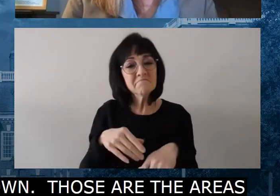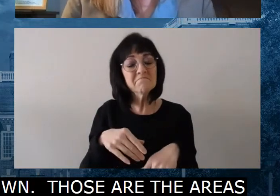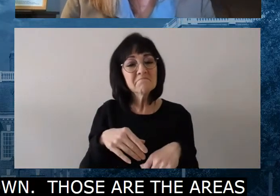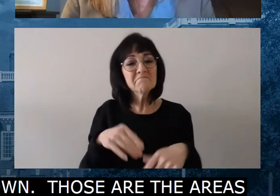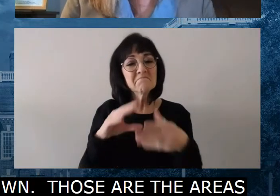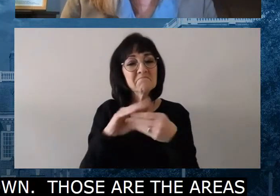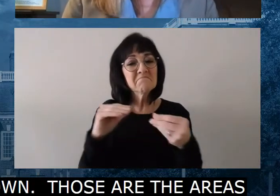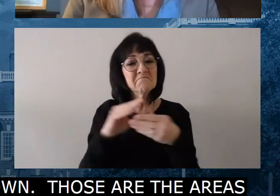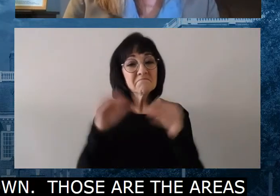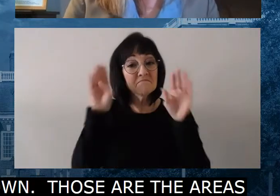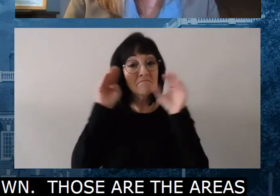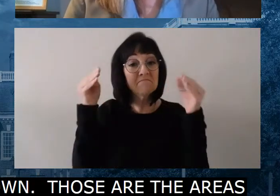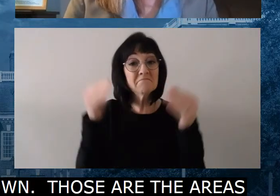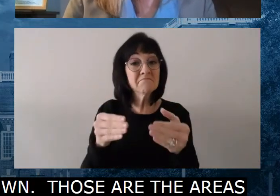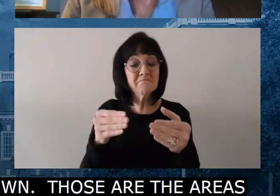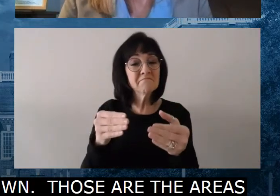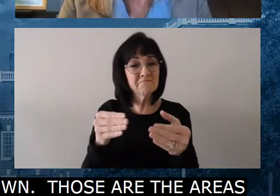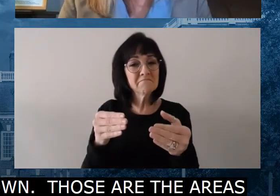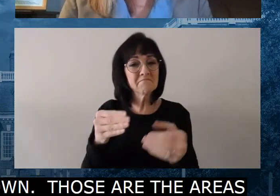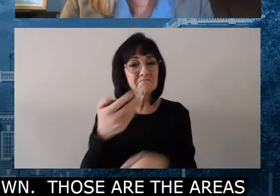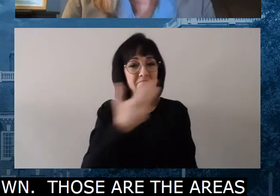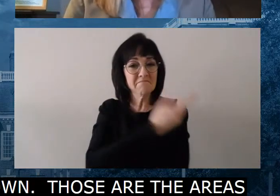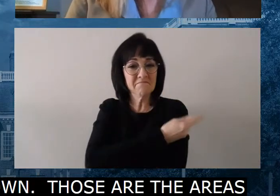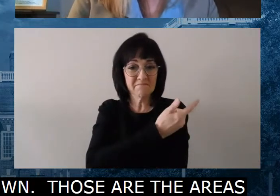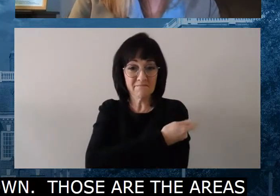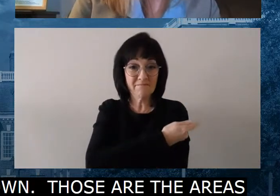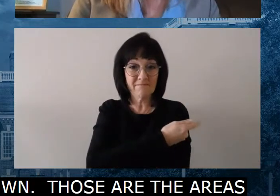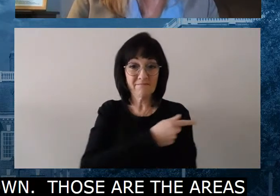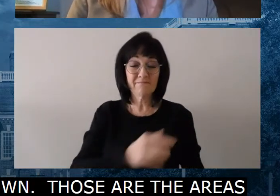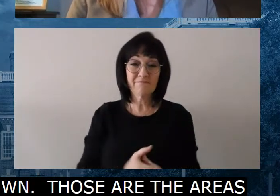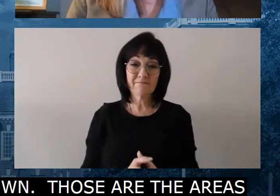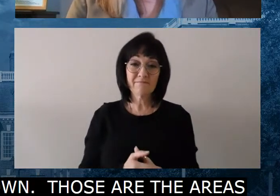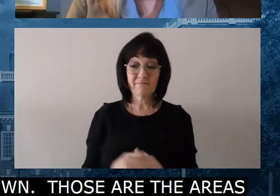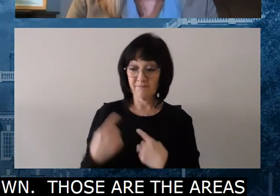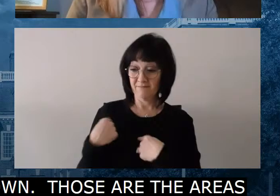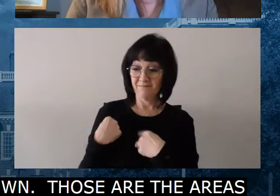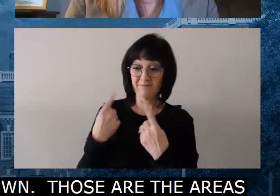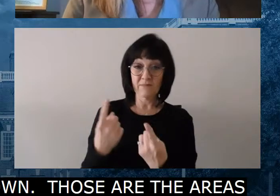this point, we have administered at least